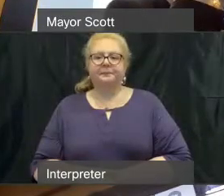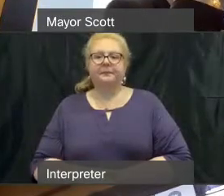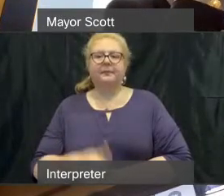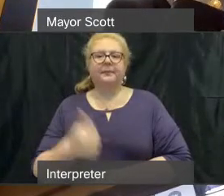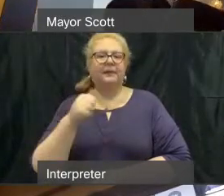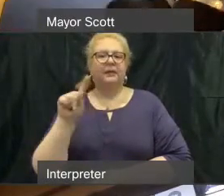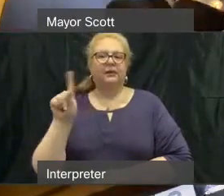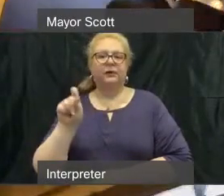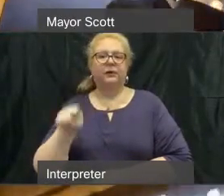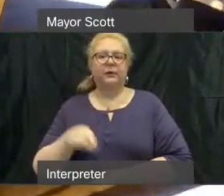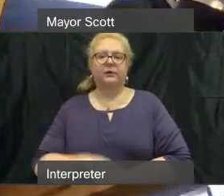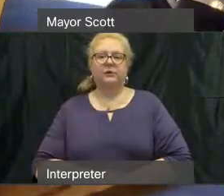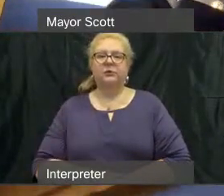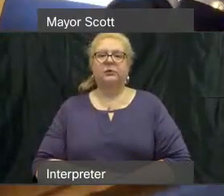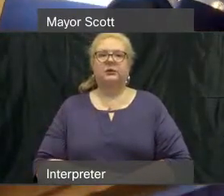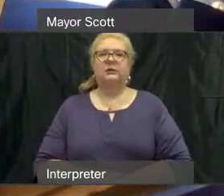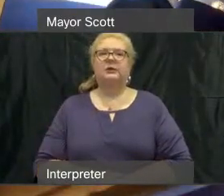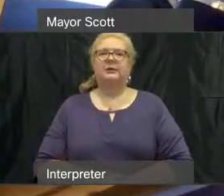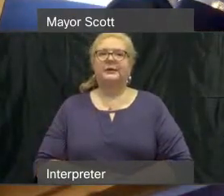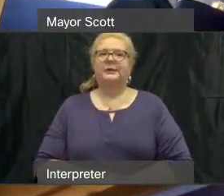Any questions?